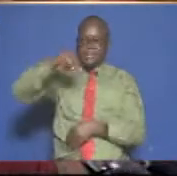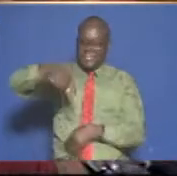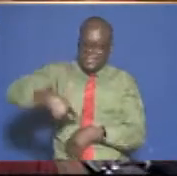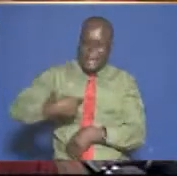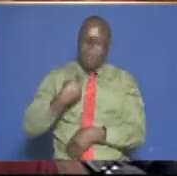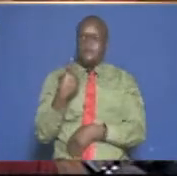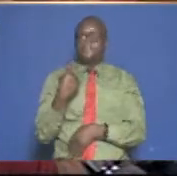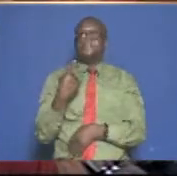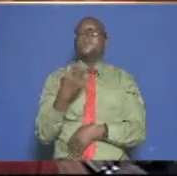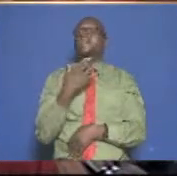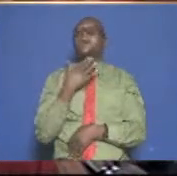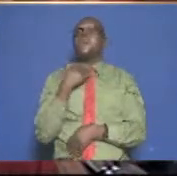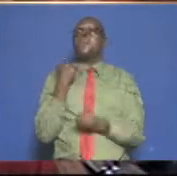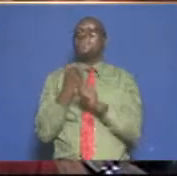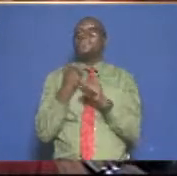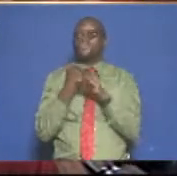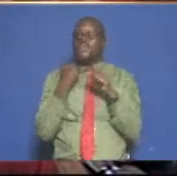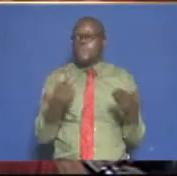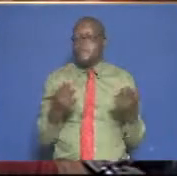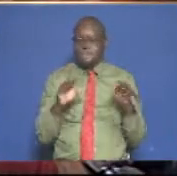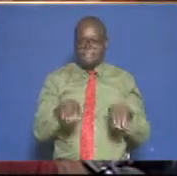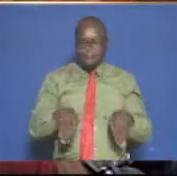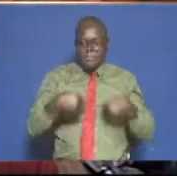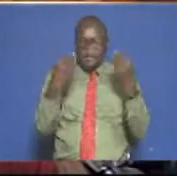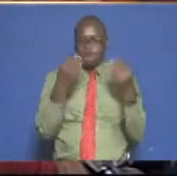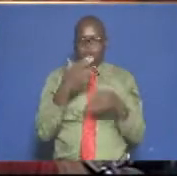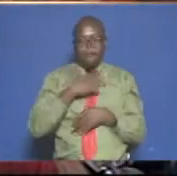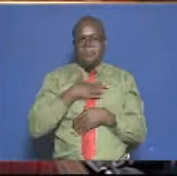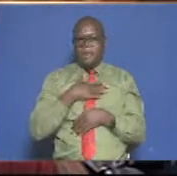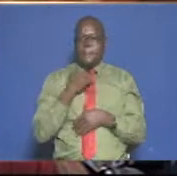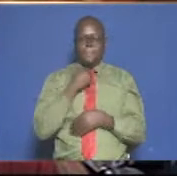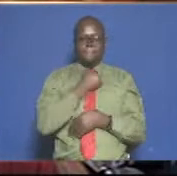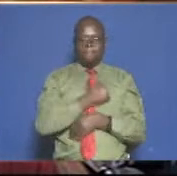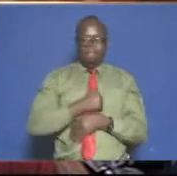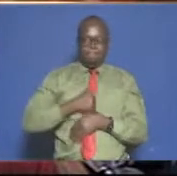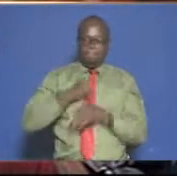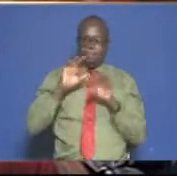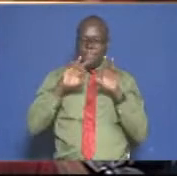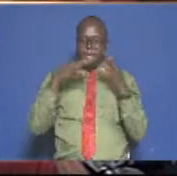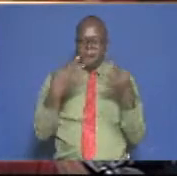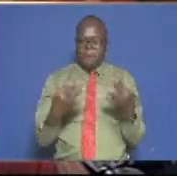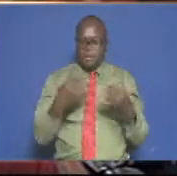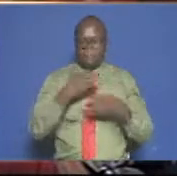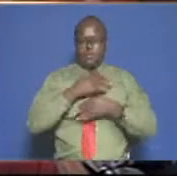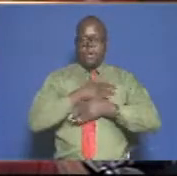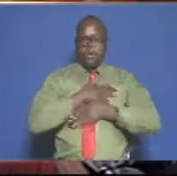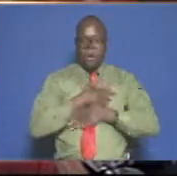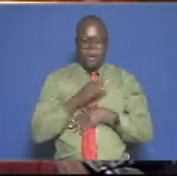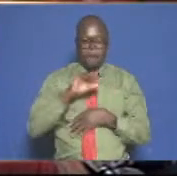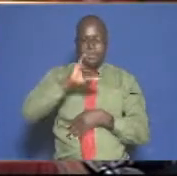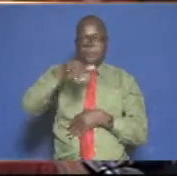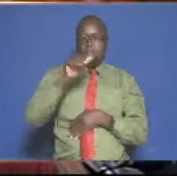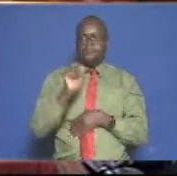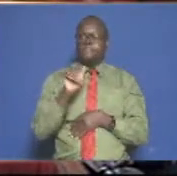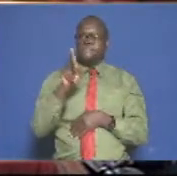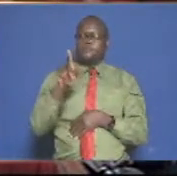I wish to give my heartfelt condolences to the family of Honorable Jakoya Mediu. Mr.